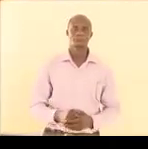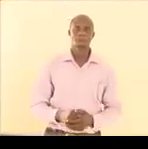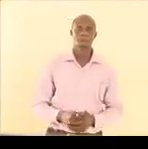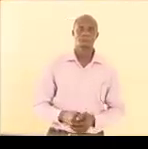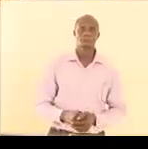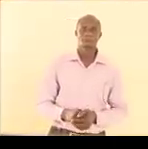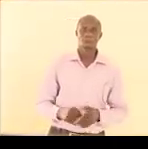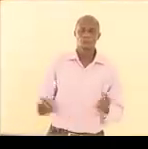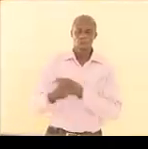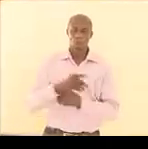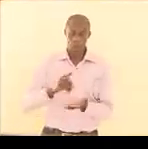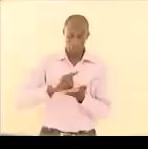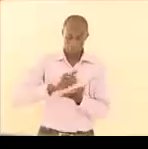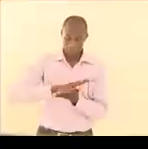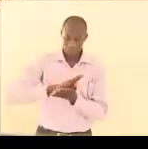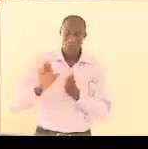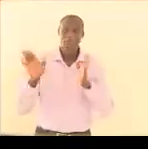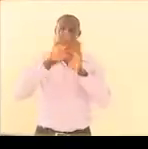Today being Divine Sunday,